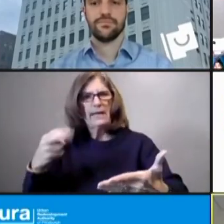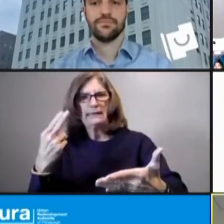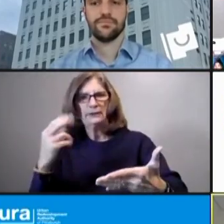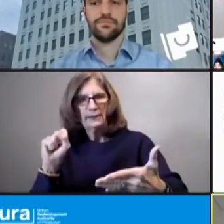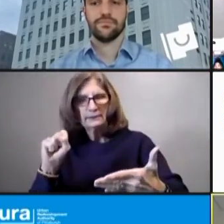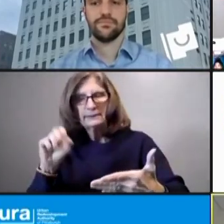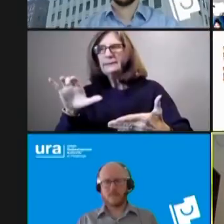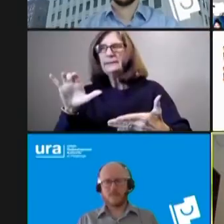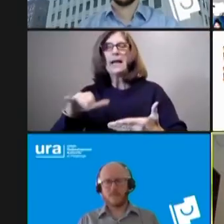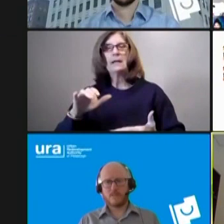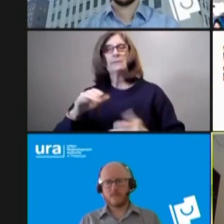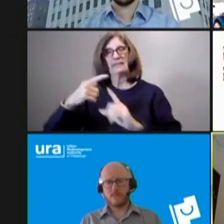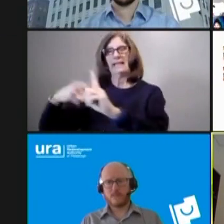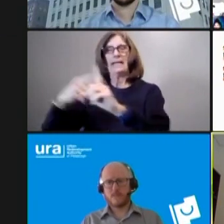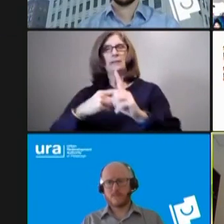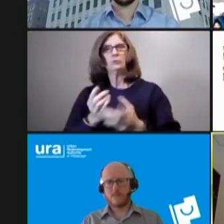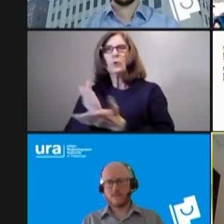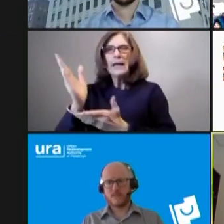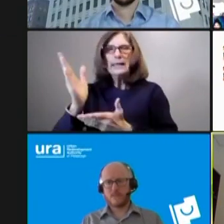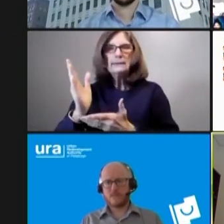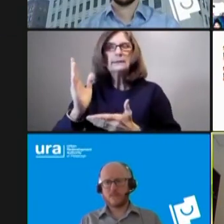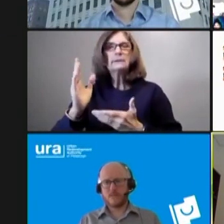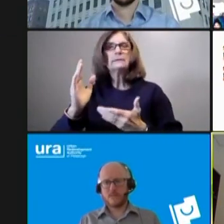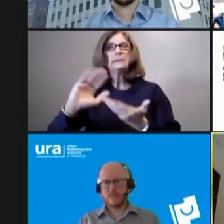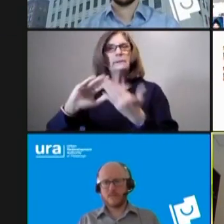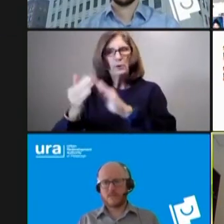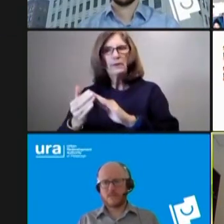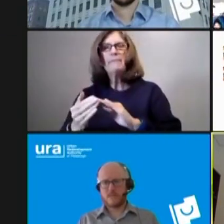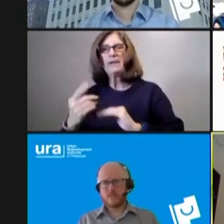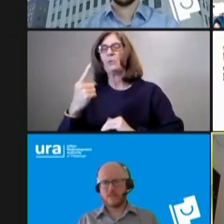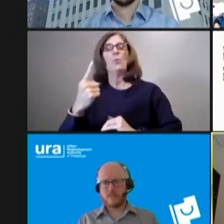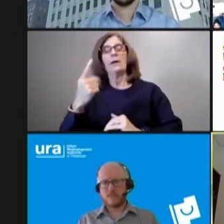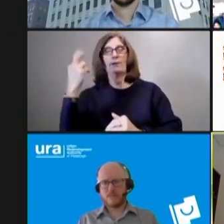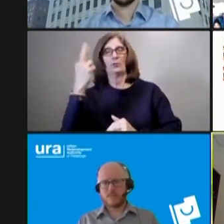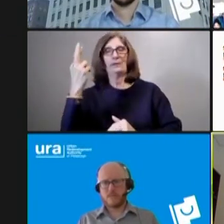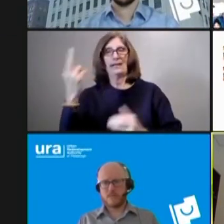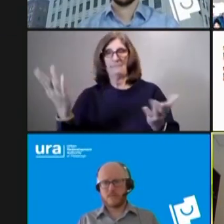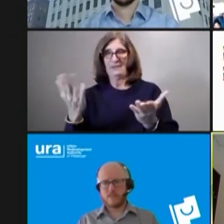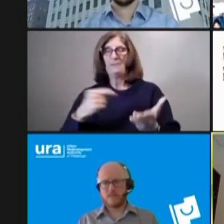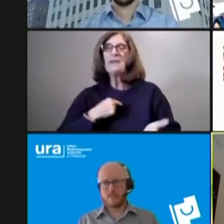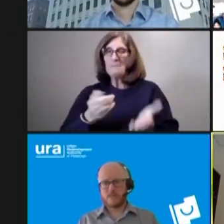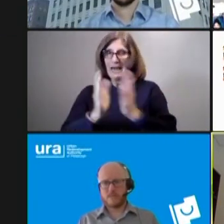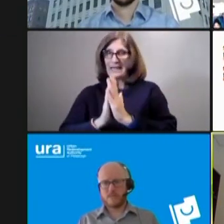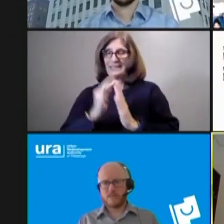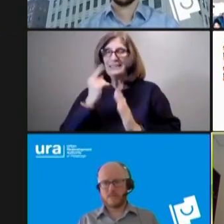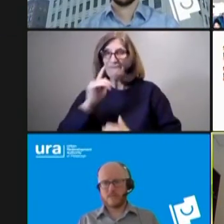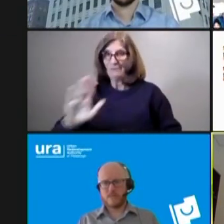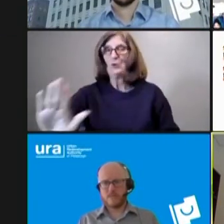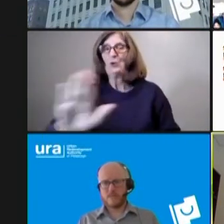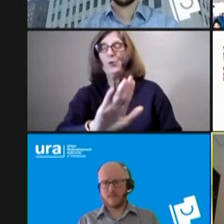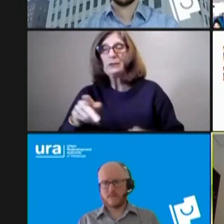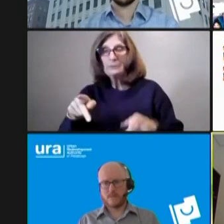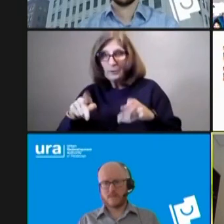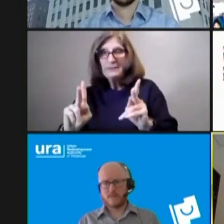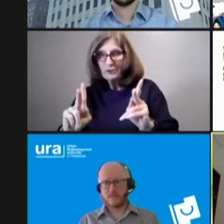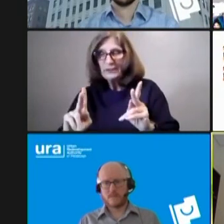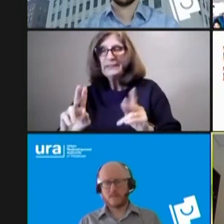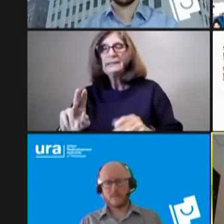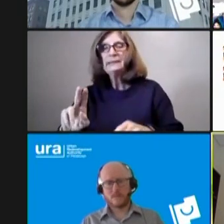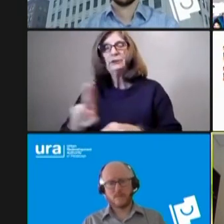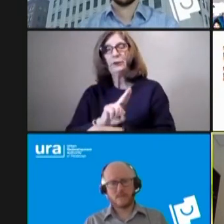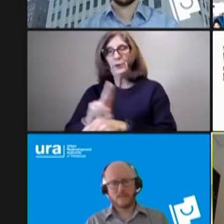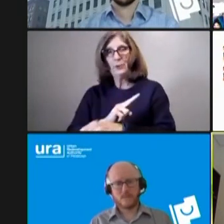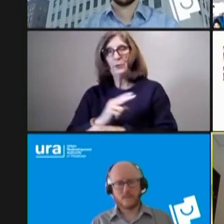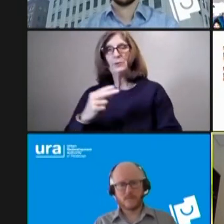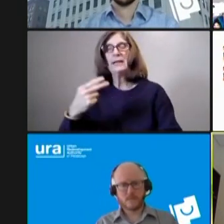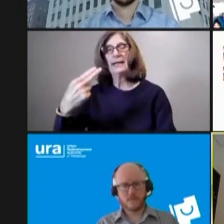tenant rights communities. And one of the primary reasons I'm here is to ask for your permission to use HSP funds in